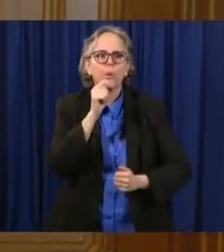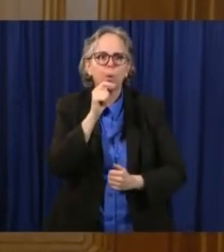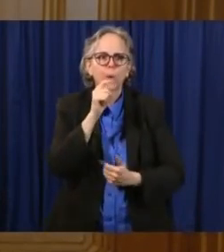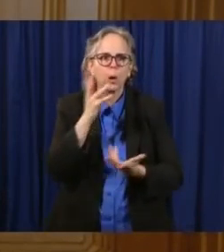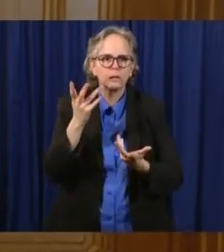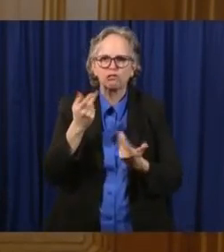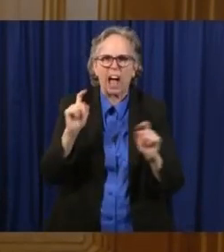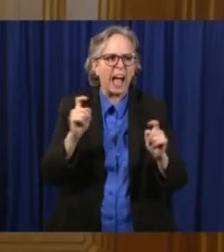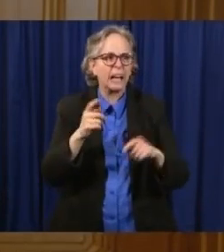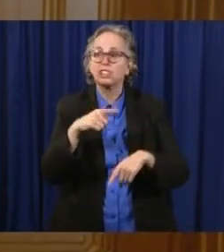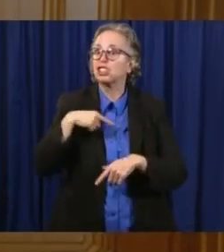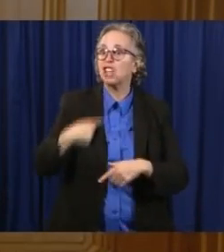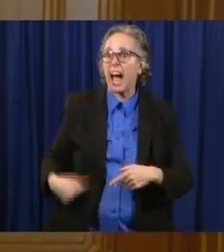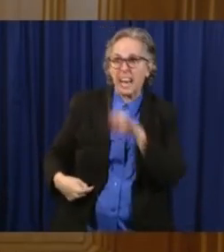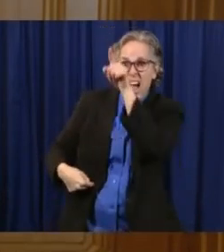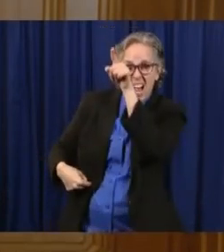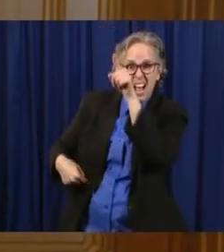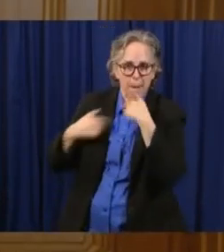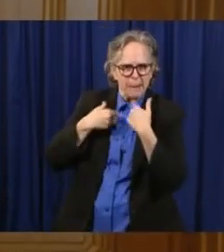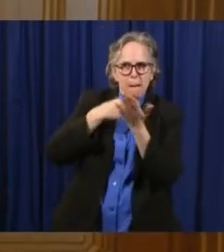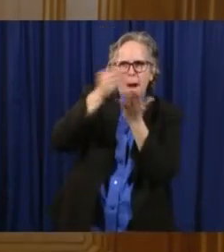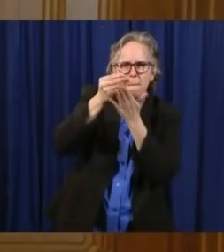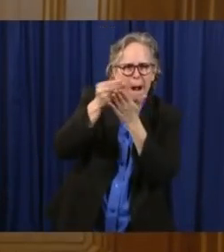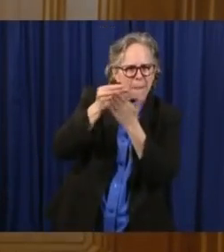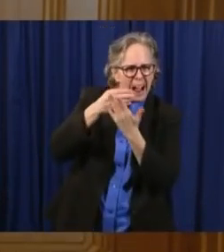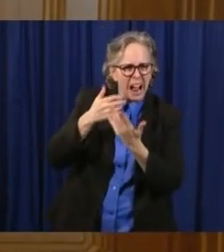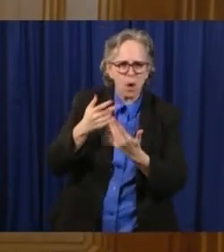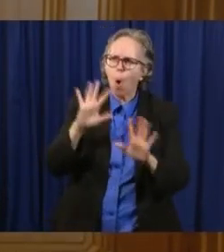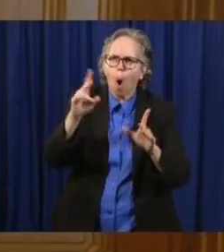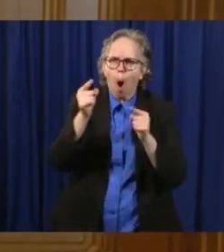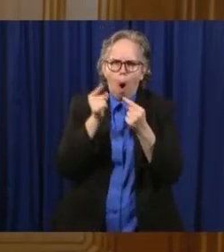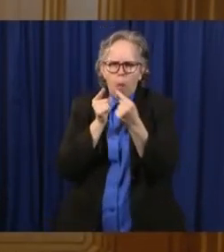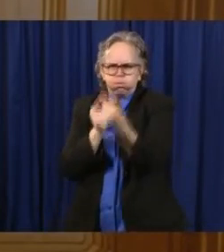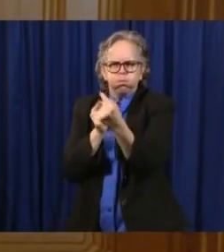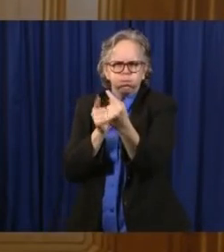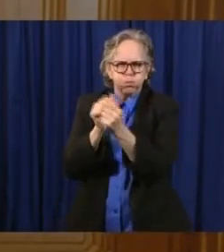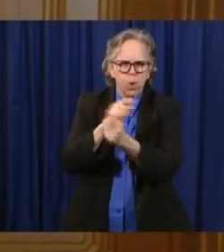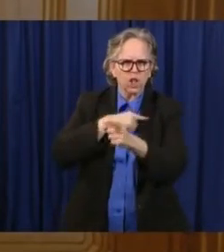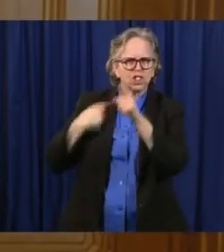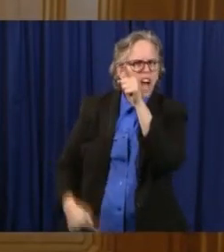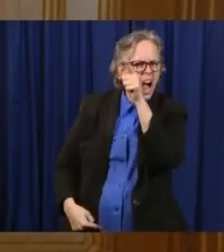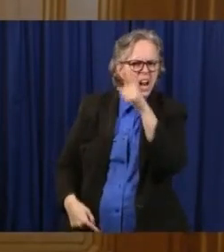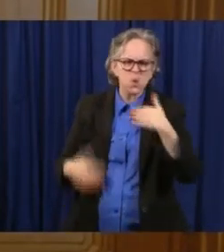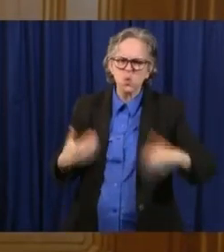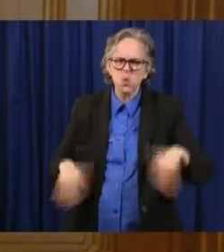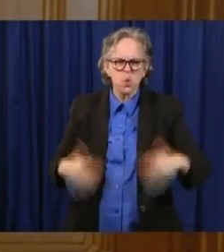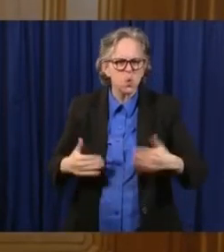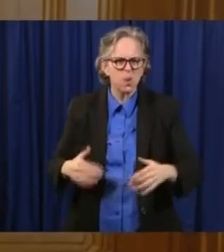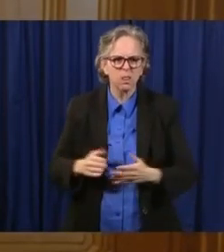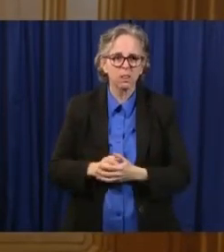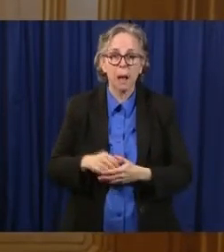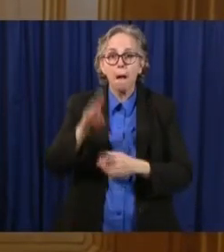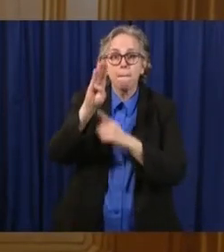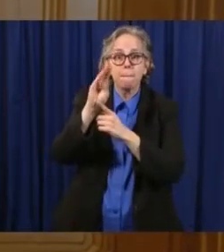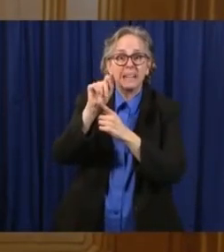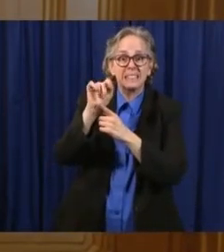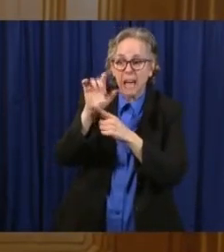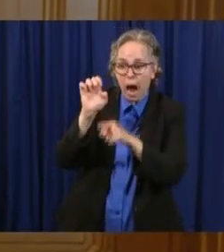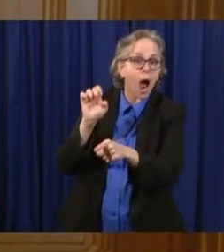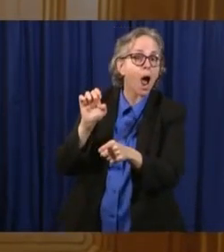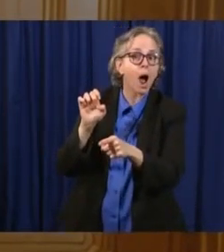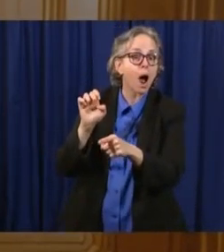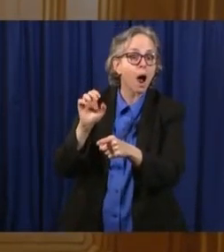And this is a struggle. And so the use of Battelle and the recycling of these